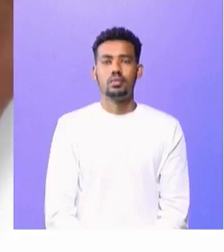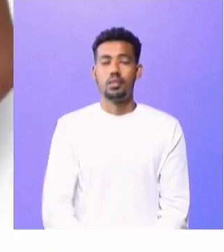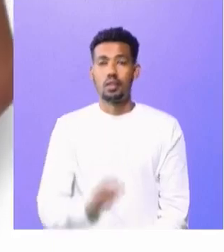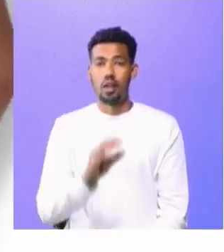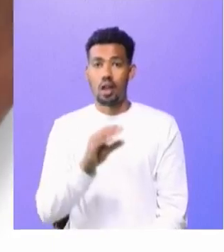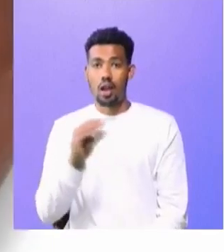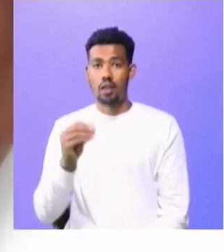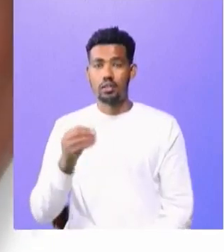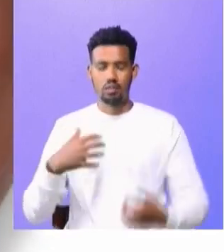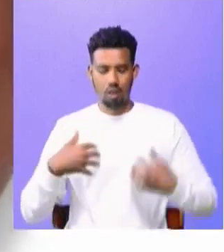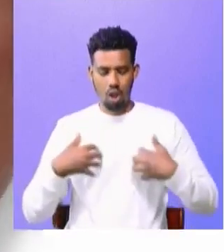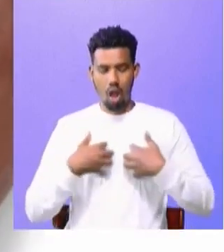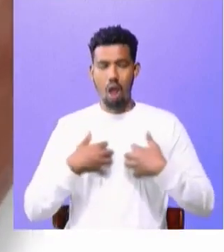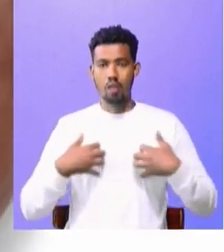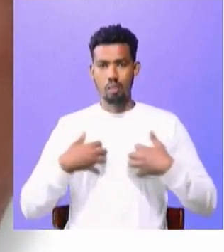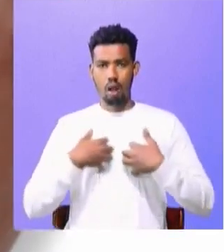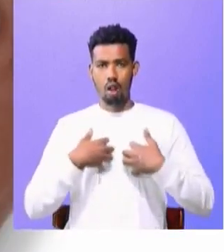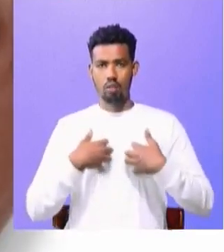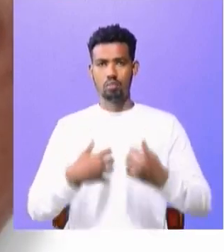and animal.